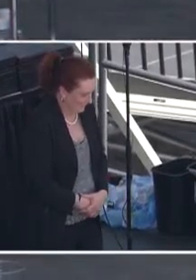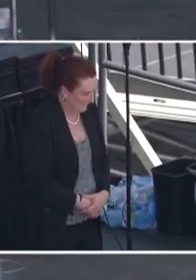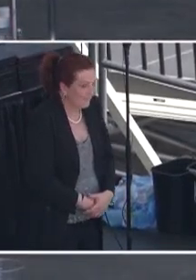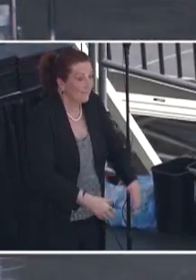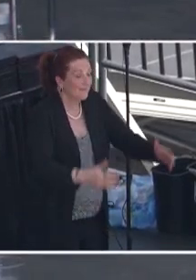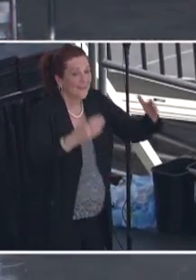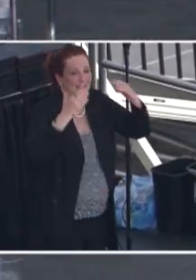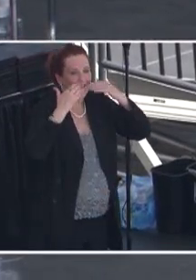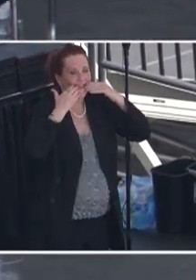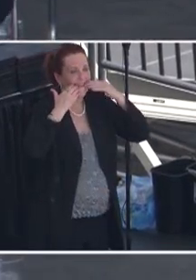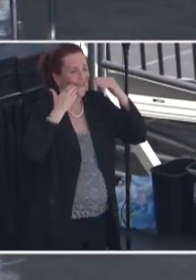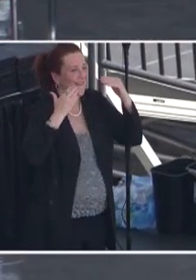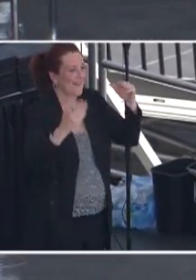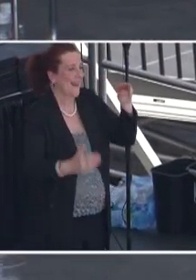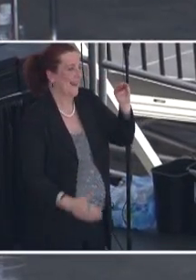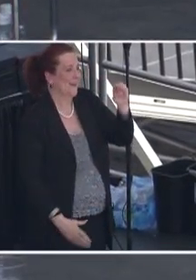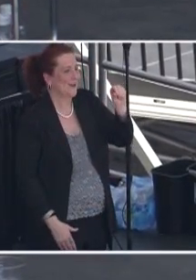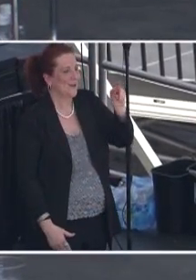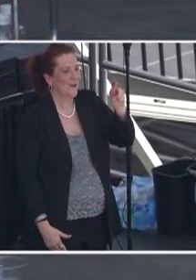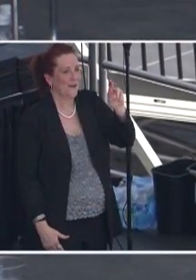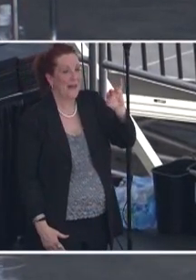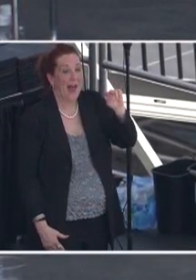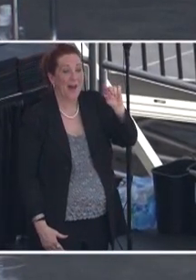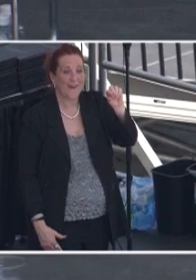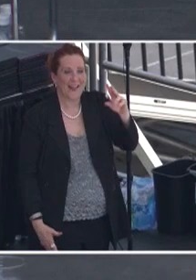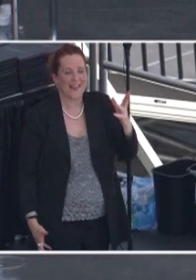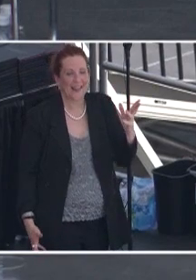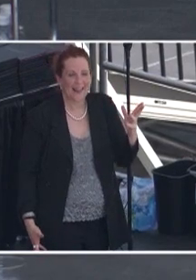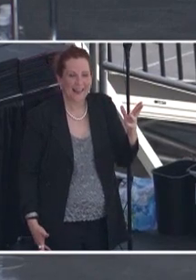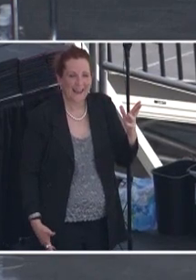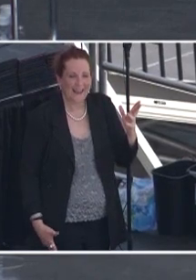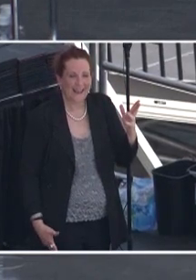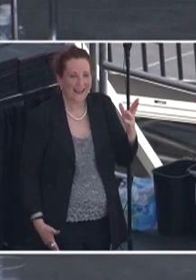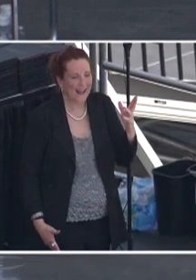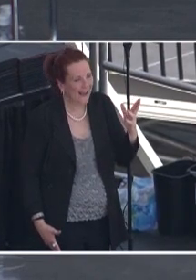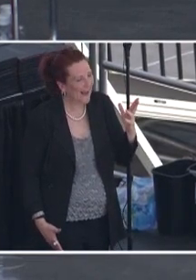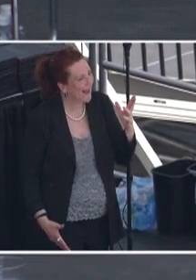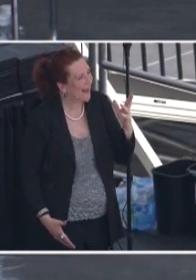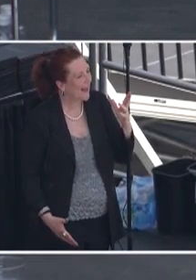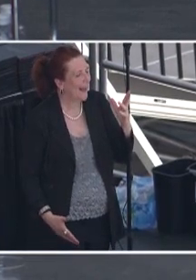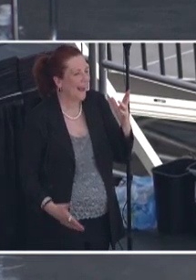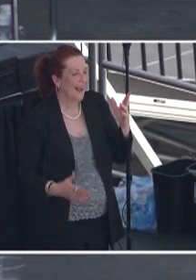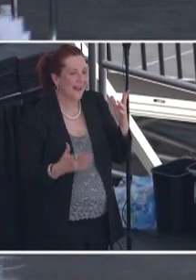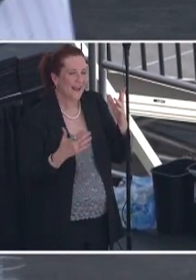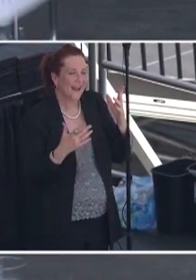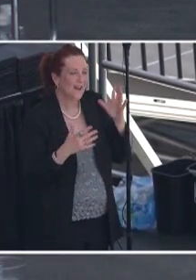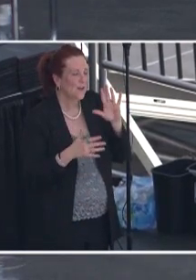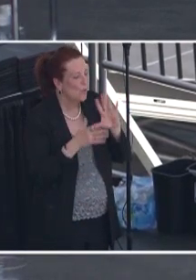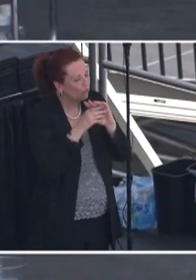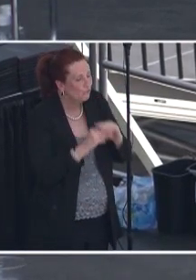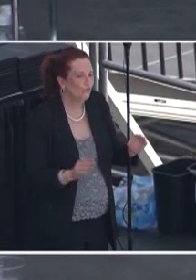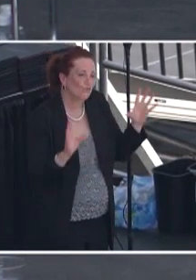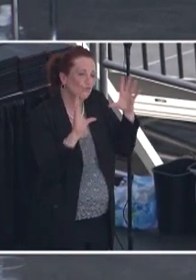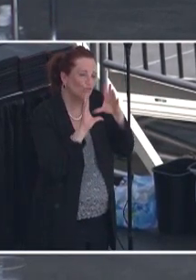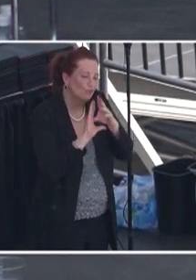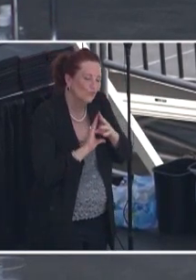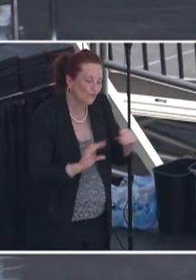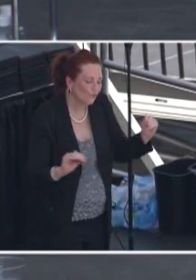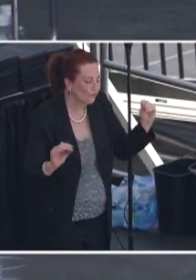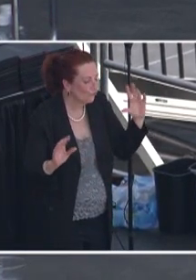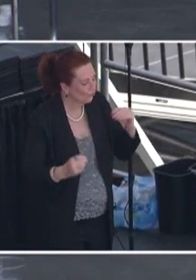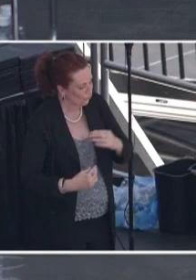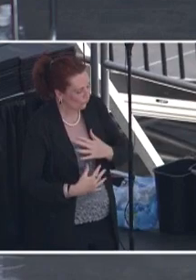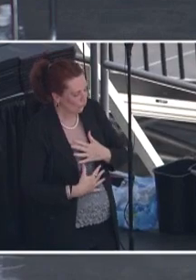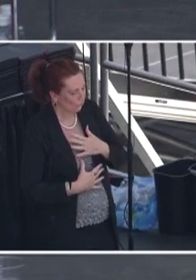Thank you, Marilyn, for those words of encouragement and inspiration.